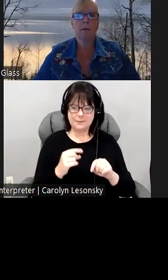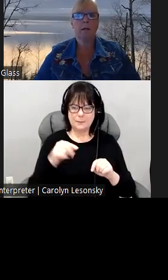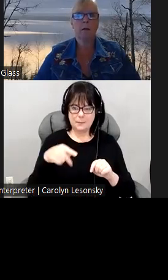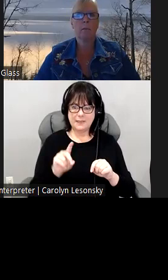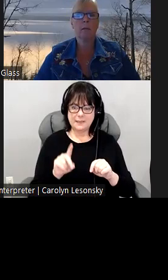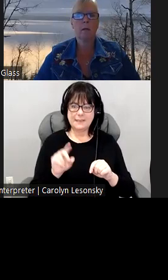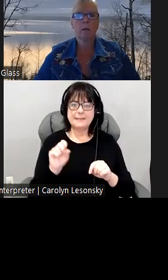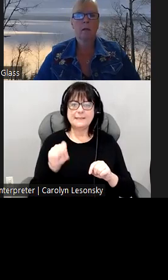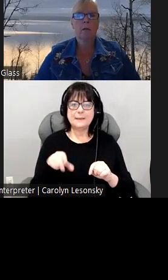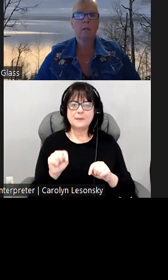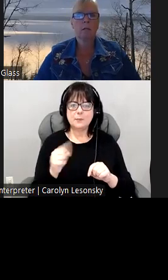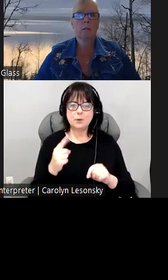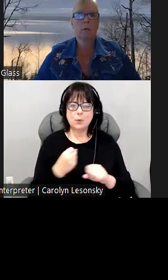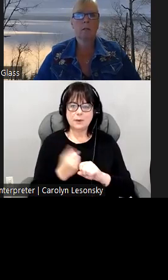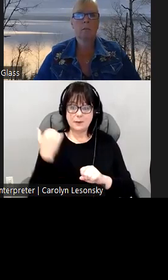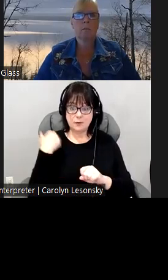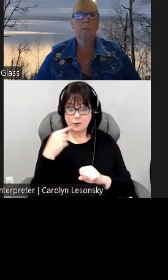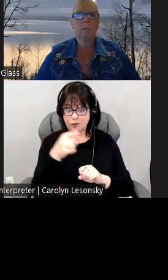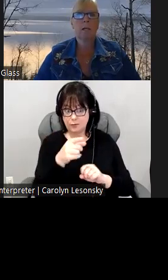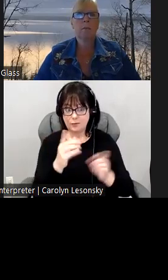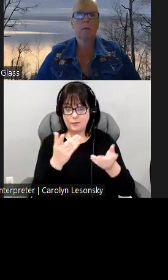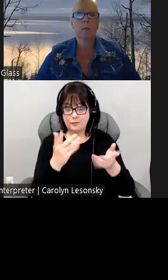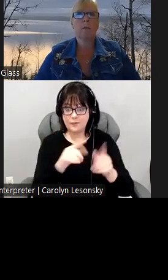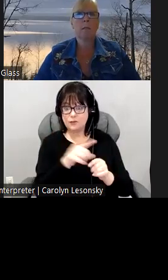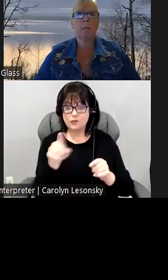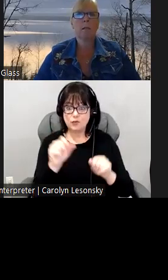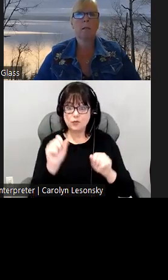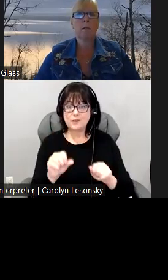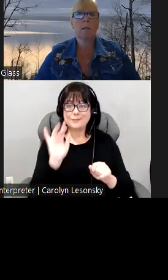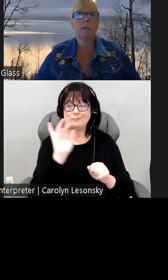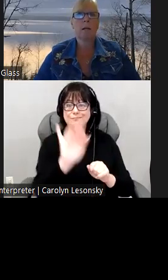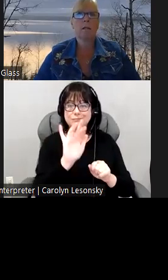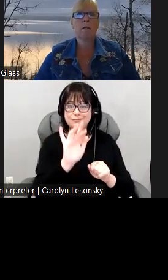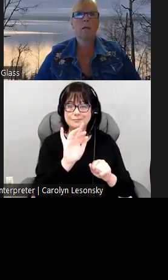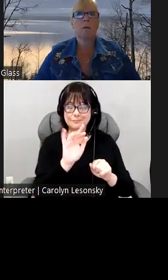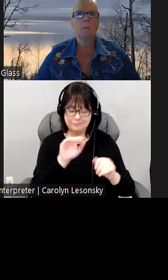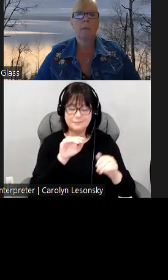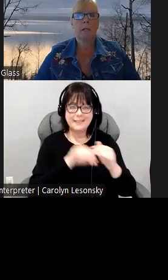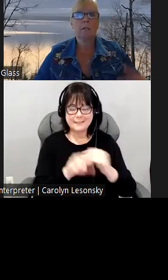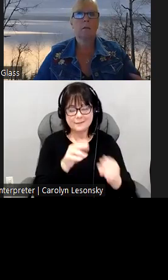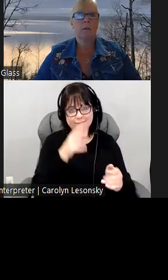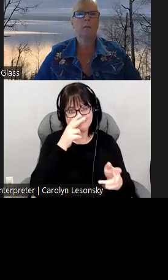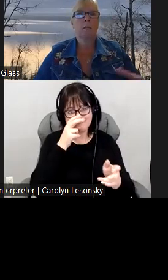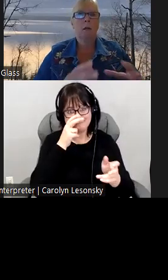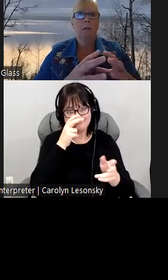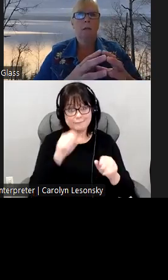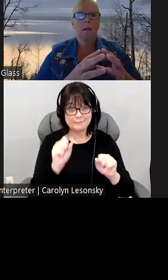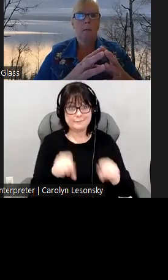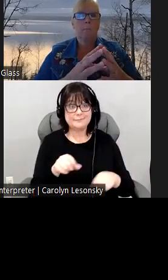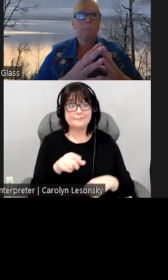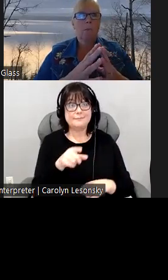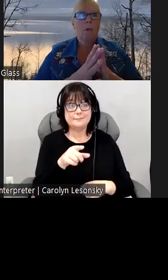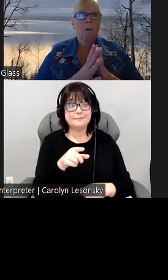September on that topic. Stacy's going to copy that link into the chat, but it is available on